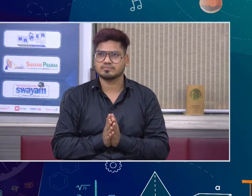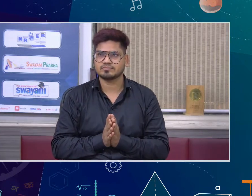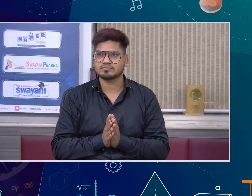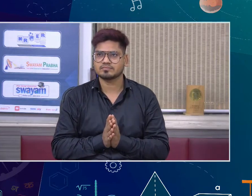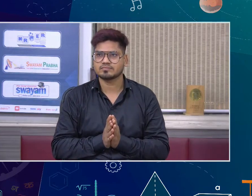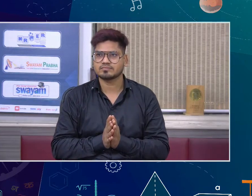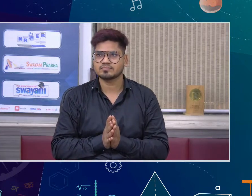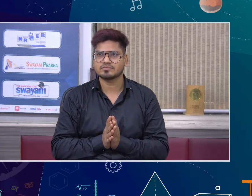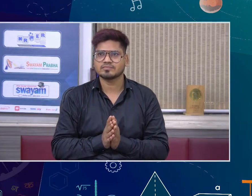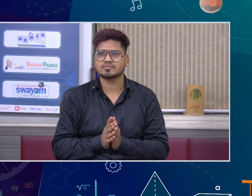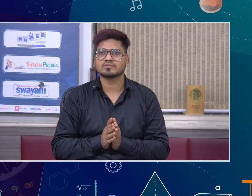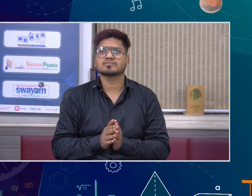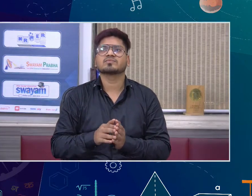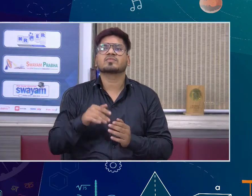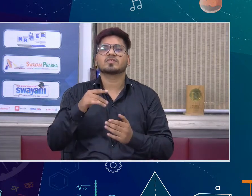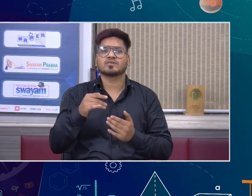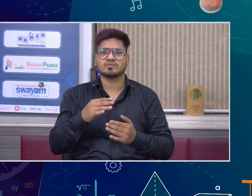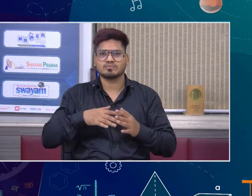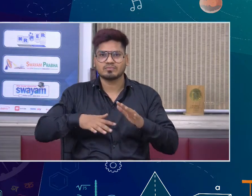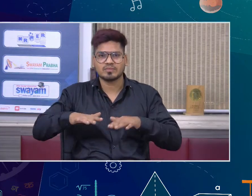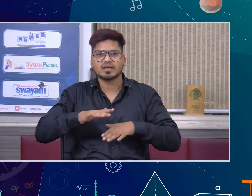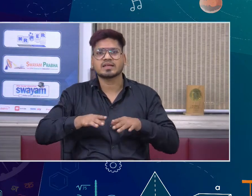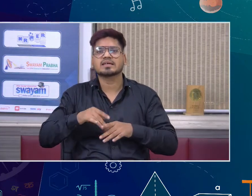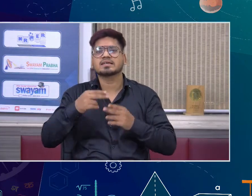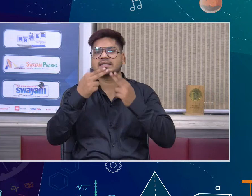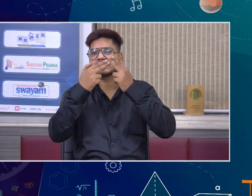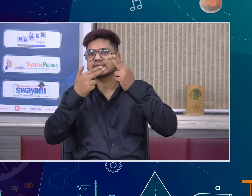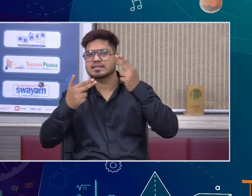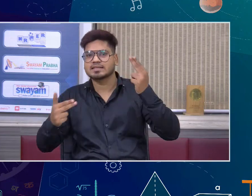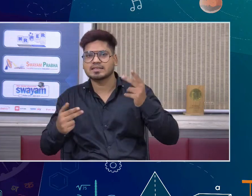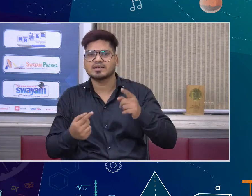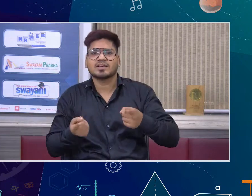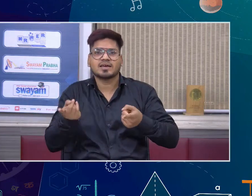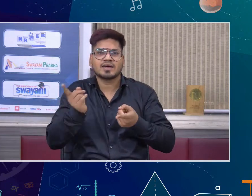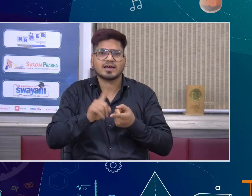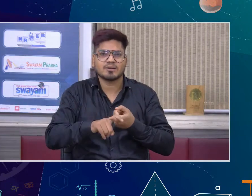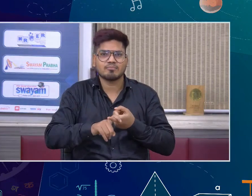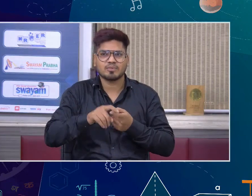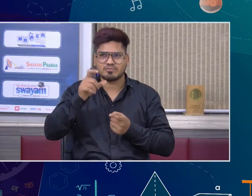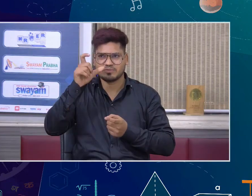Actually, this is a story. It's happened in